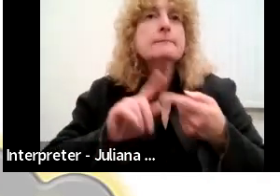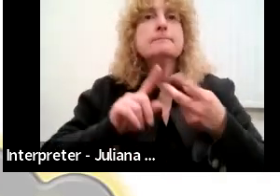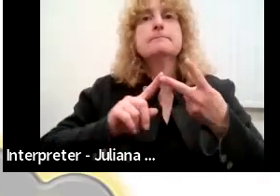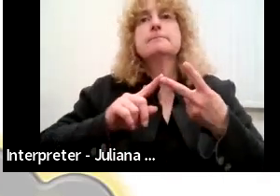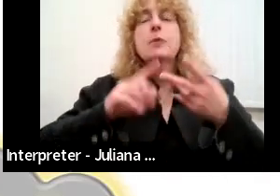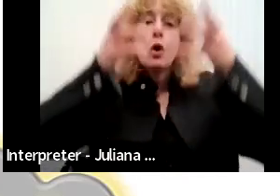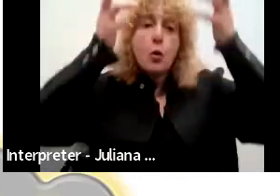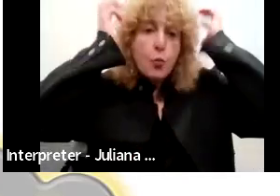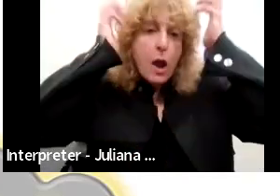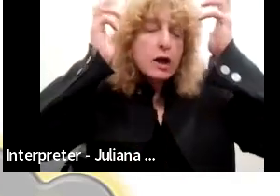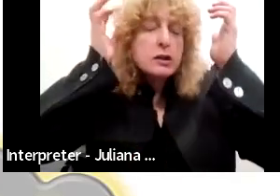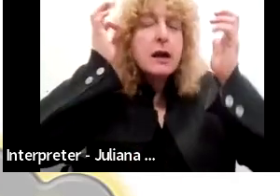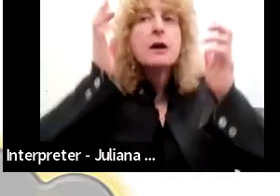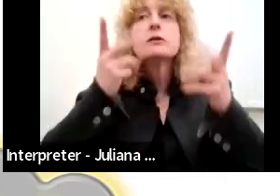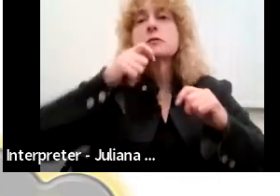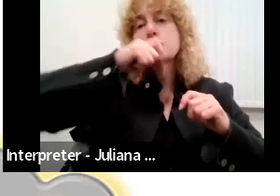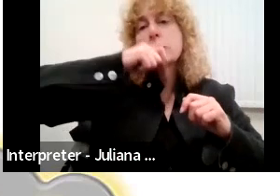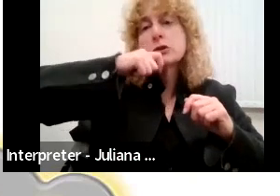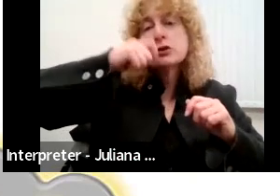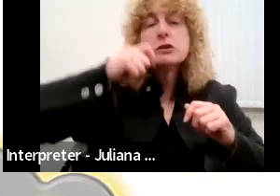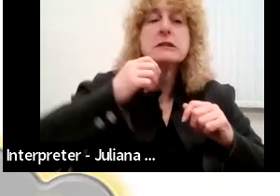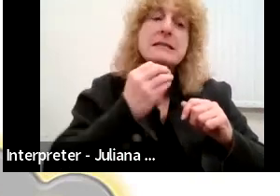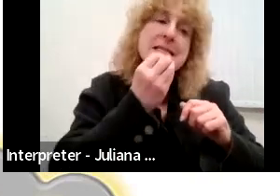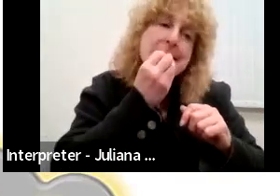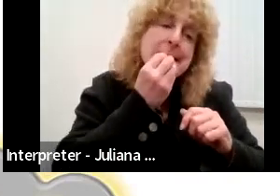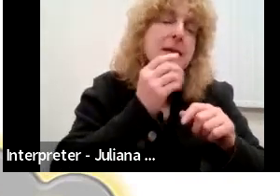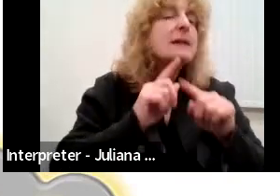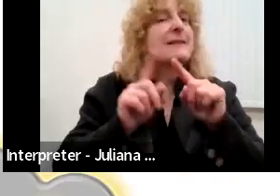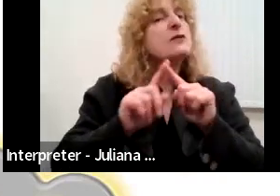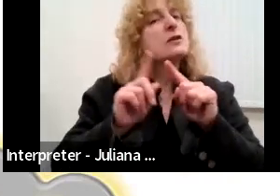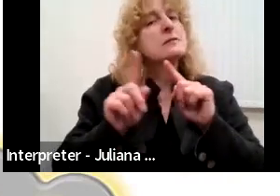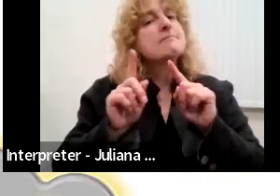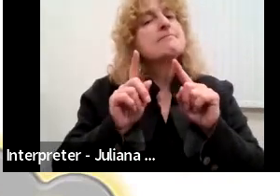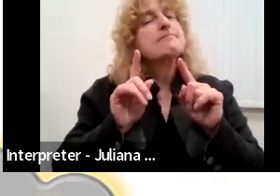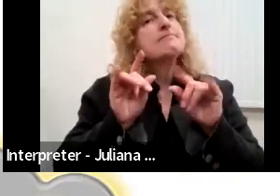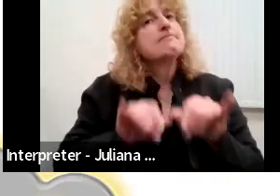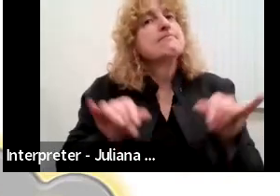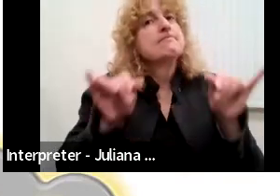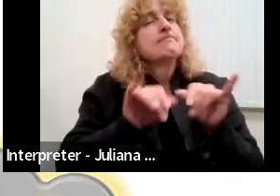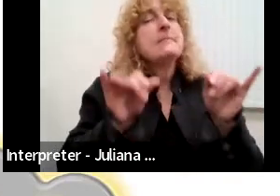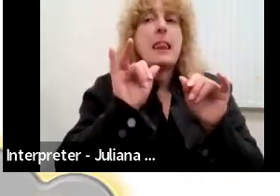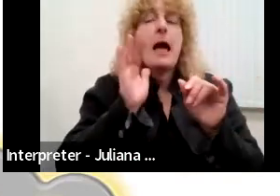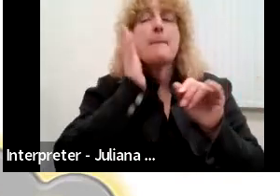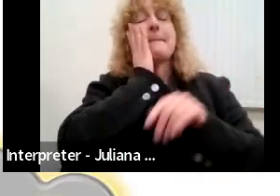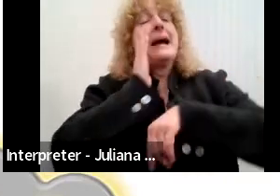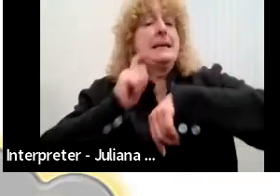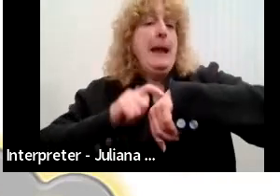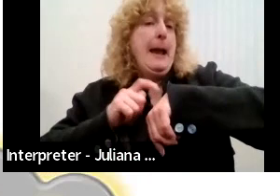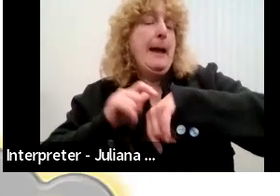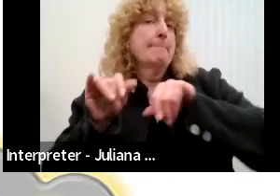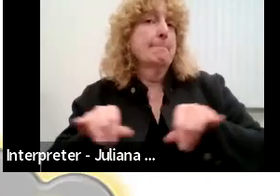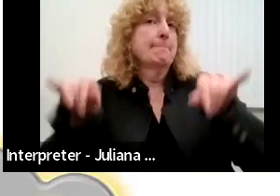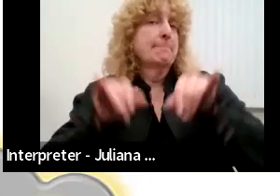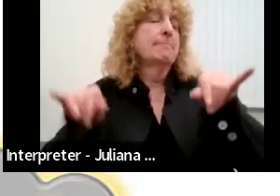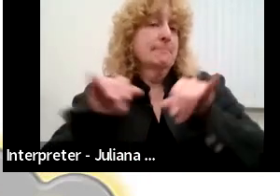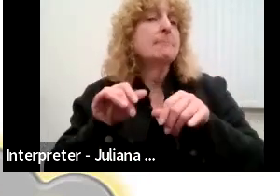washing your hair, brushing your teeth, eating. So it's just something to get into that bedtime routine, and helpful